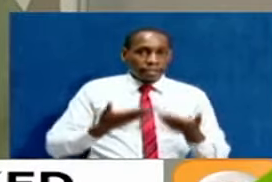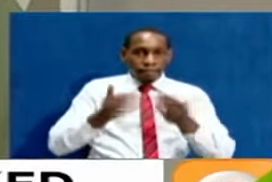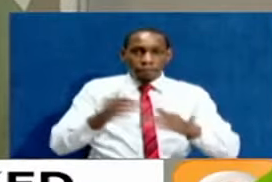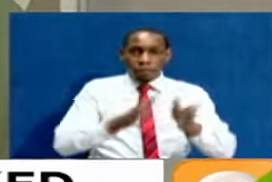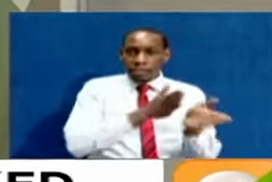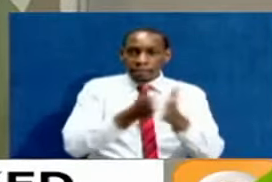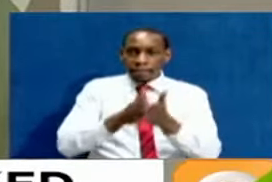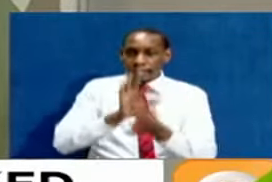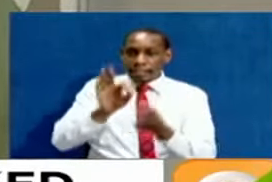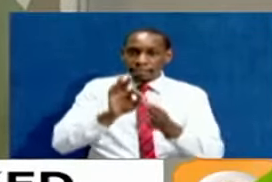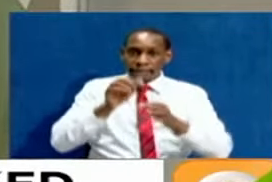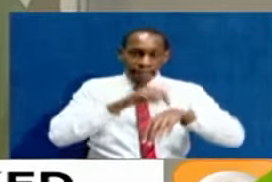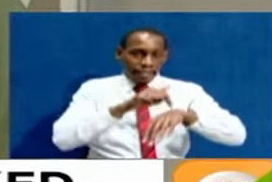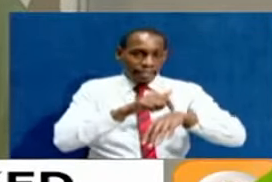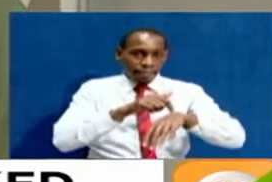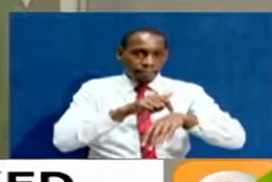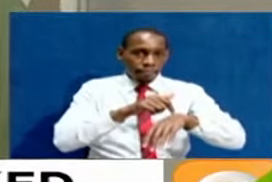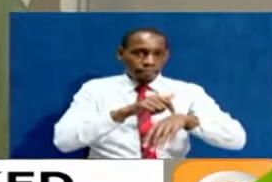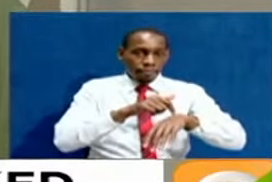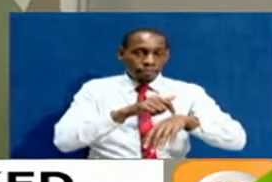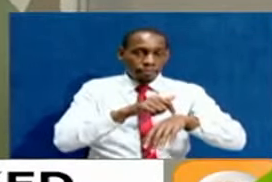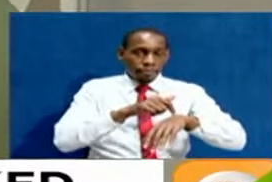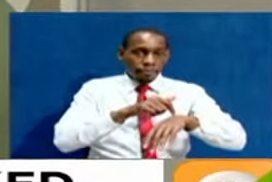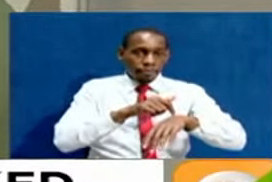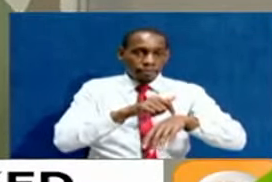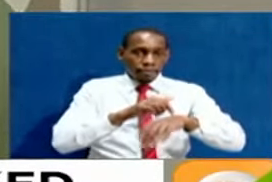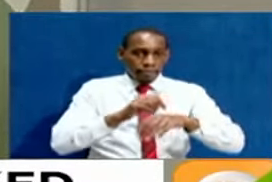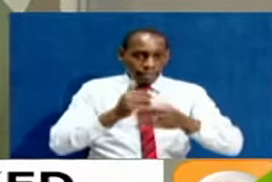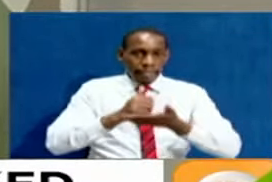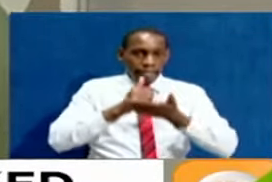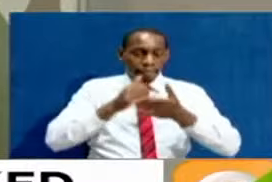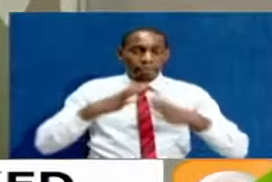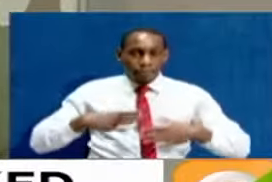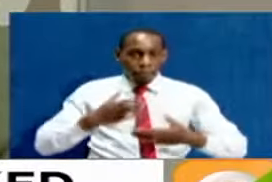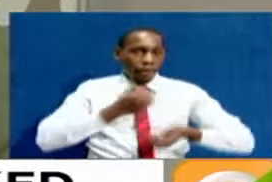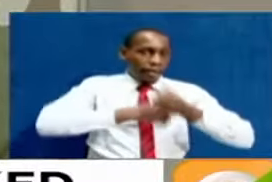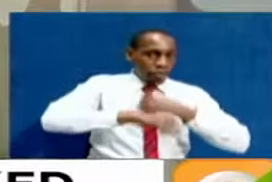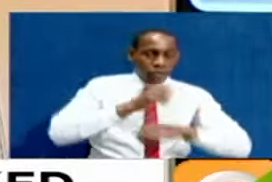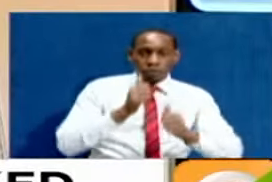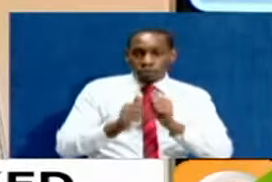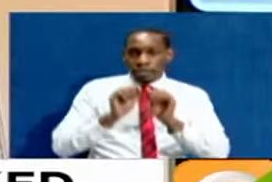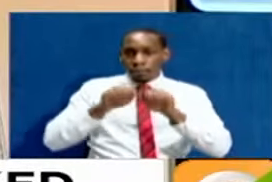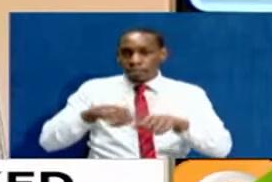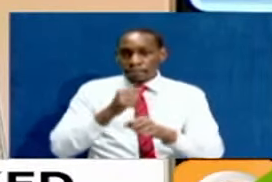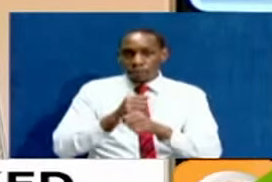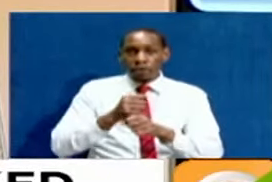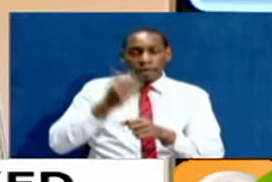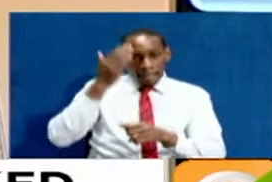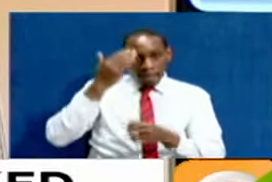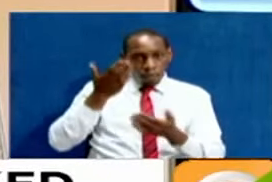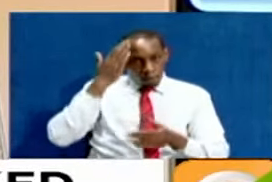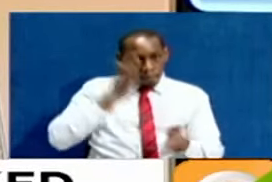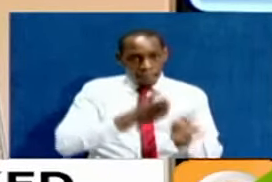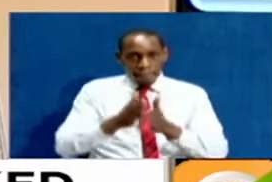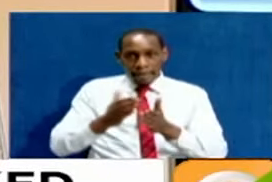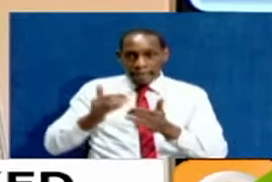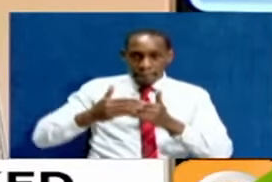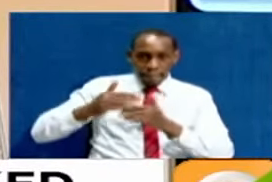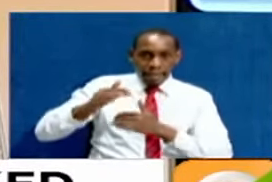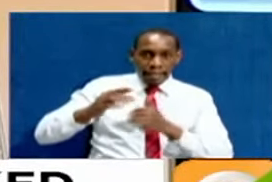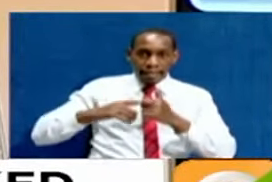them specific times, specific timelines and all that helps people to respond. Watu wanaweza kujipanga. So when I draw this lockdown, 60 days, what do I